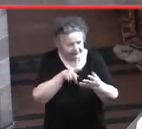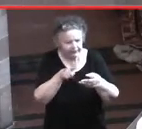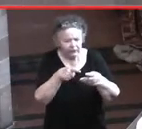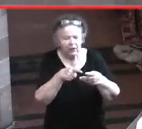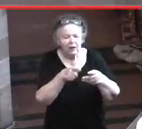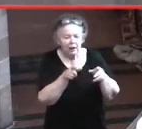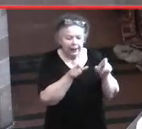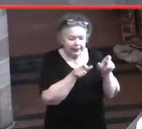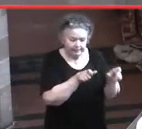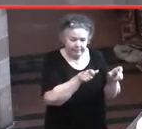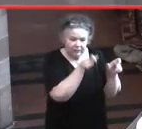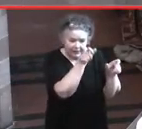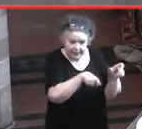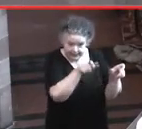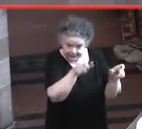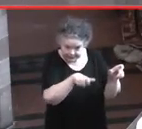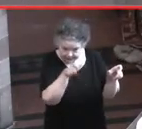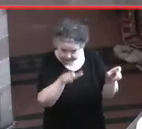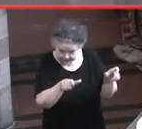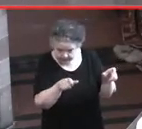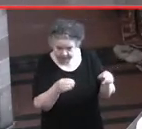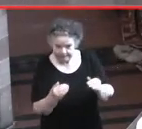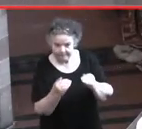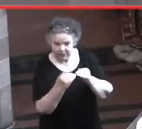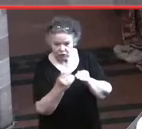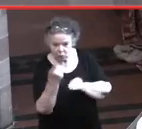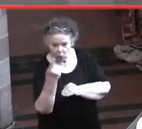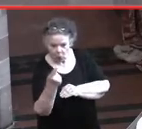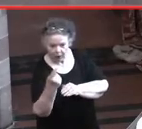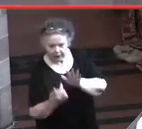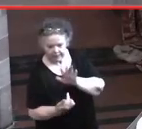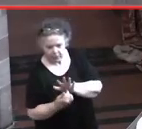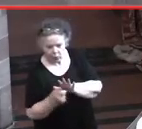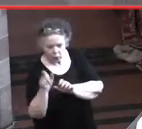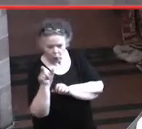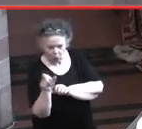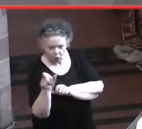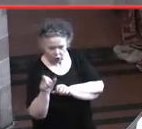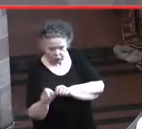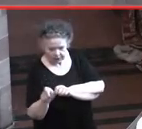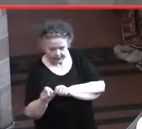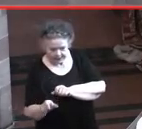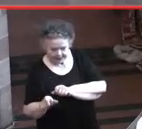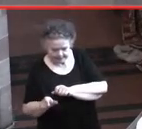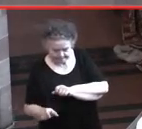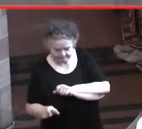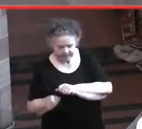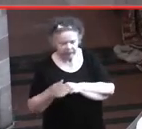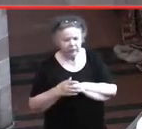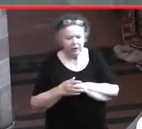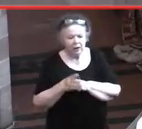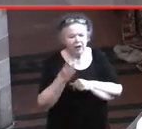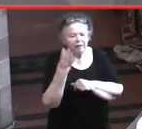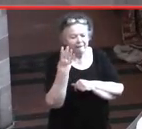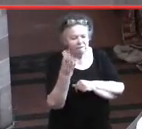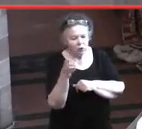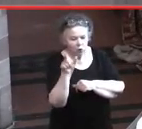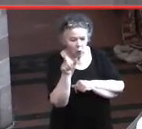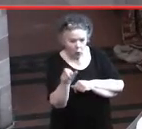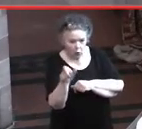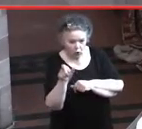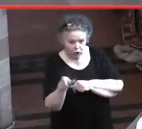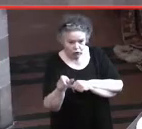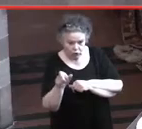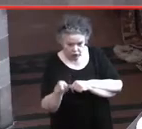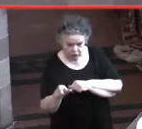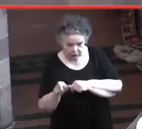text, there will be four key words. And it's these four key words, as we go through, that we're going to